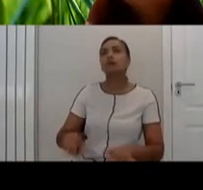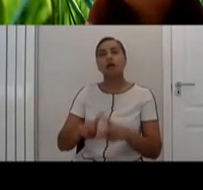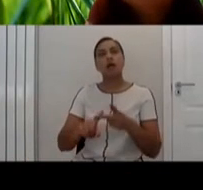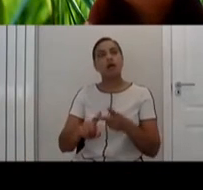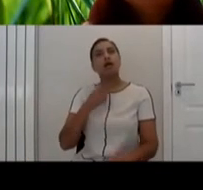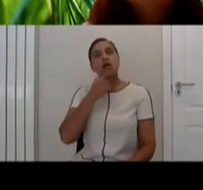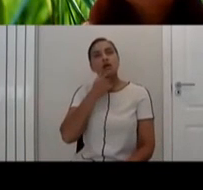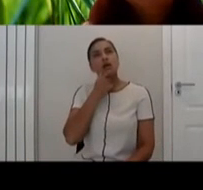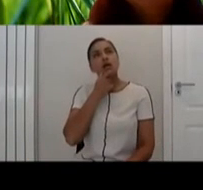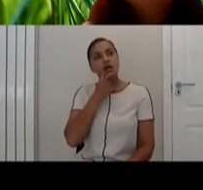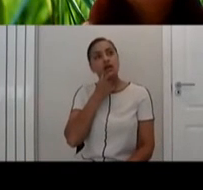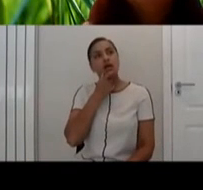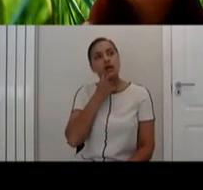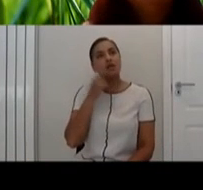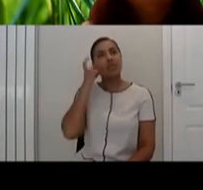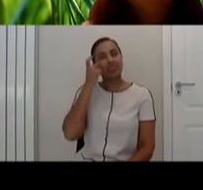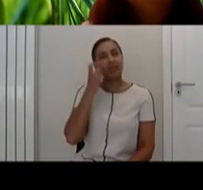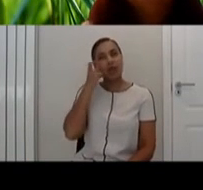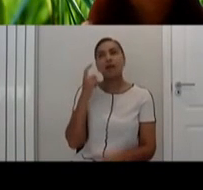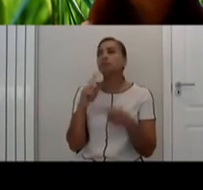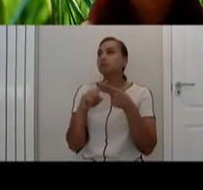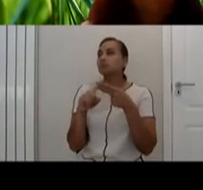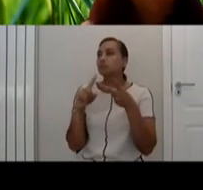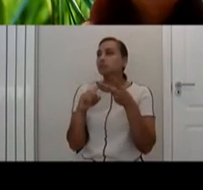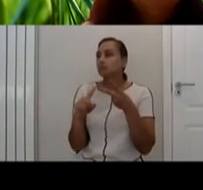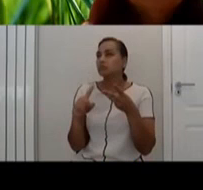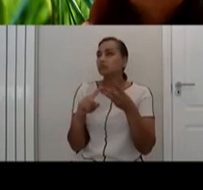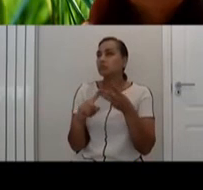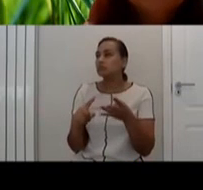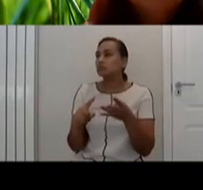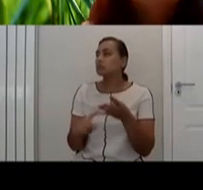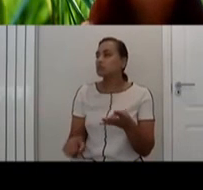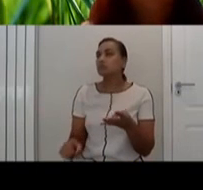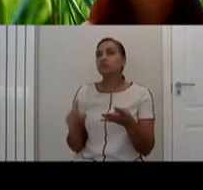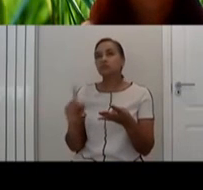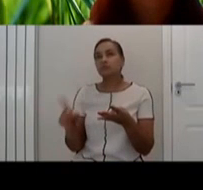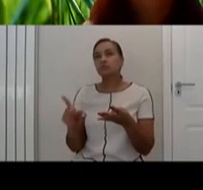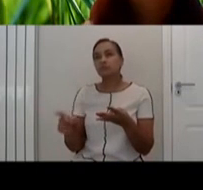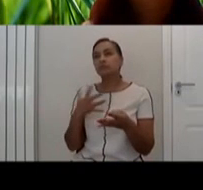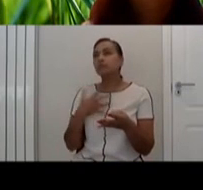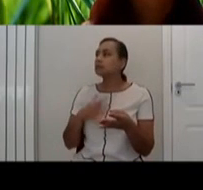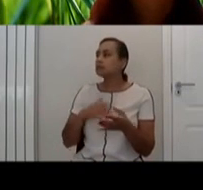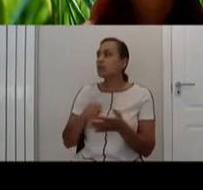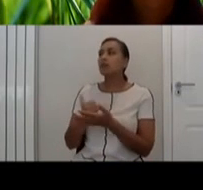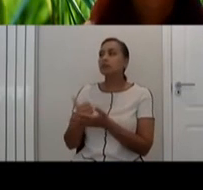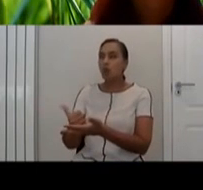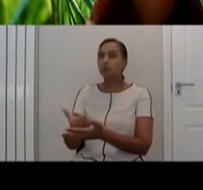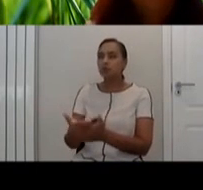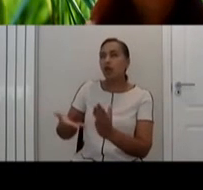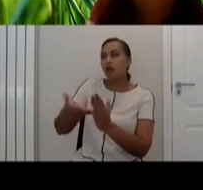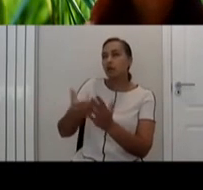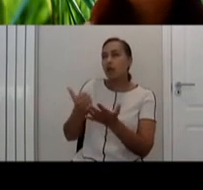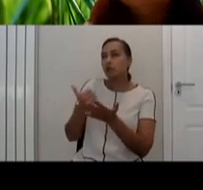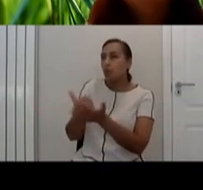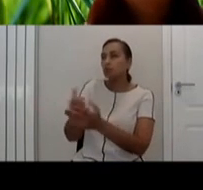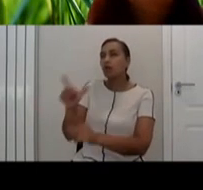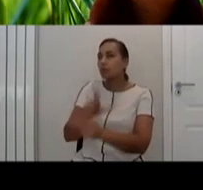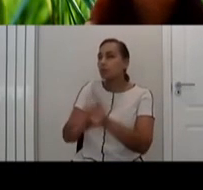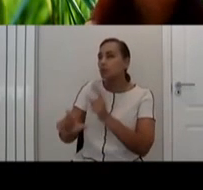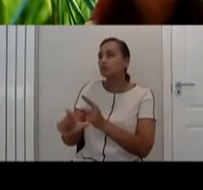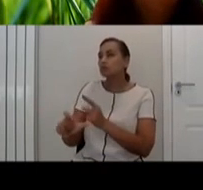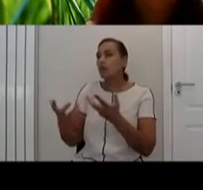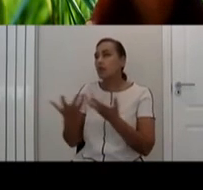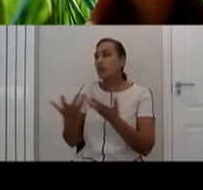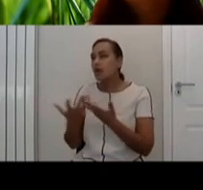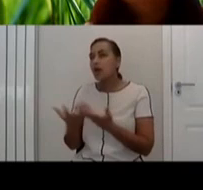for all of us to just think about those that, you know, we don't always think about, quite frankly, and actually think, how can we help them, and can we get, again, messages